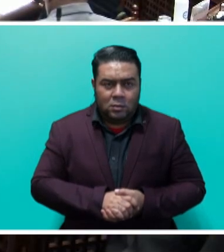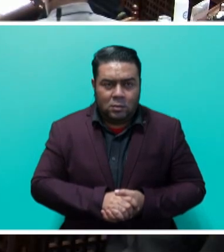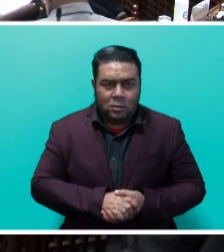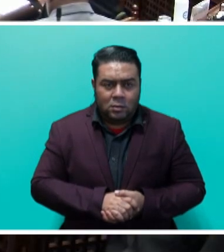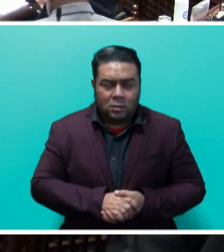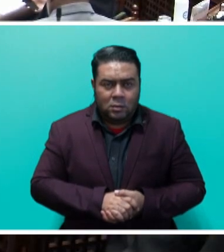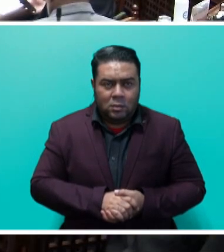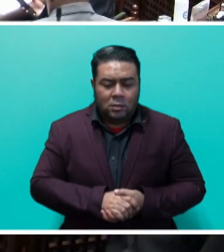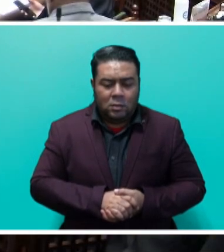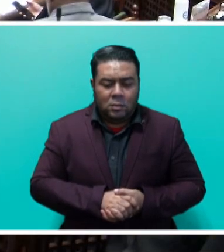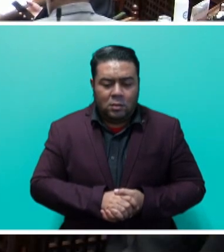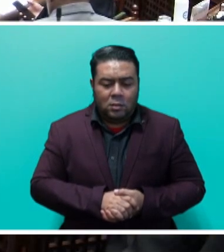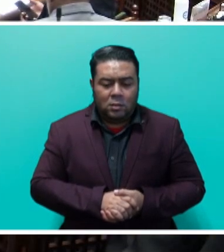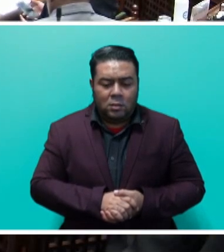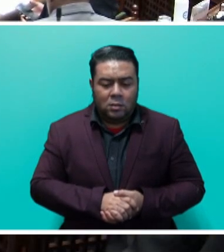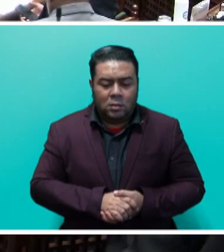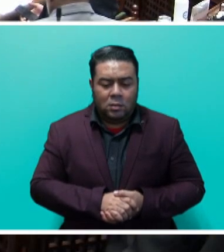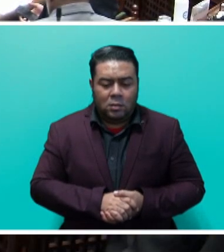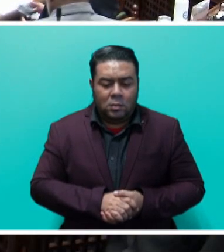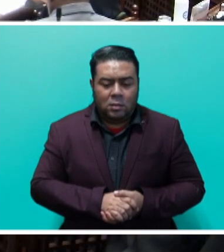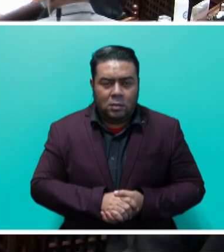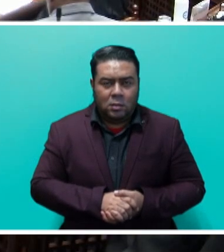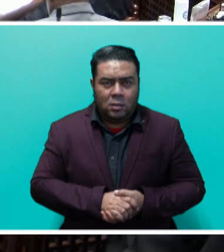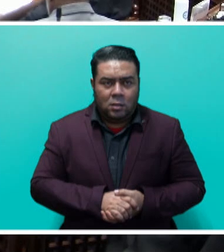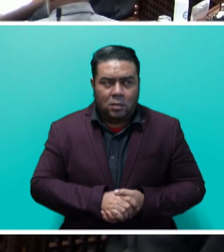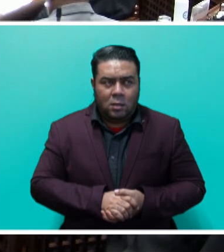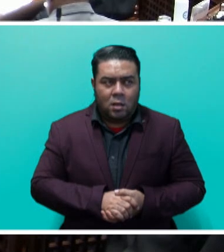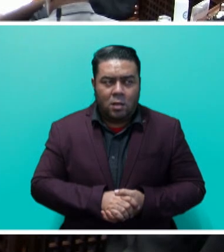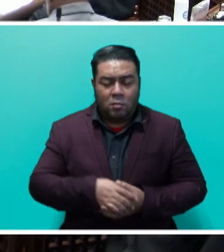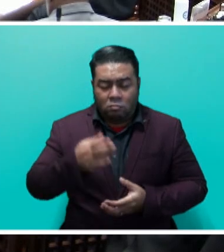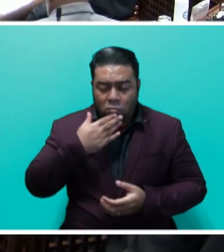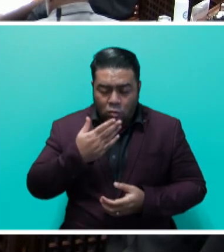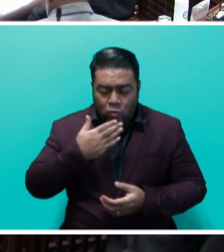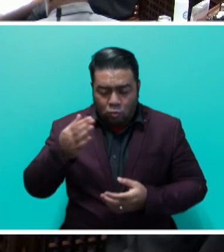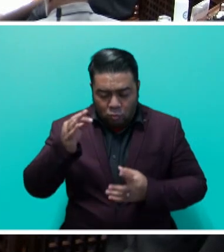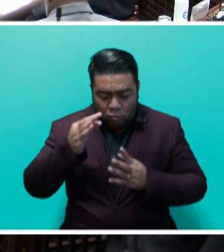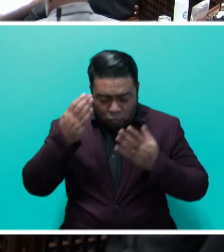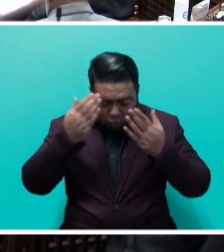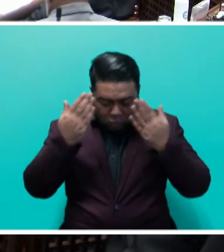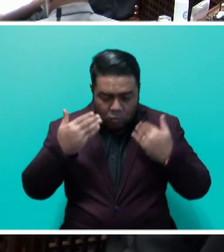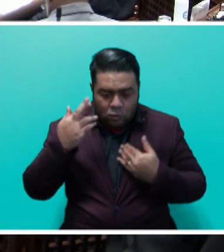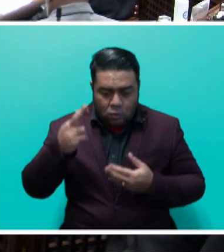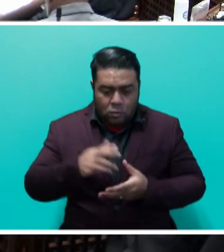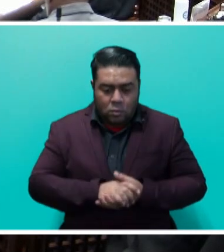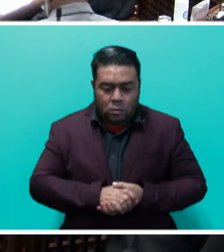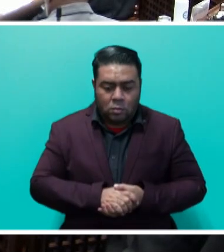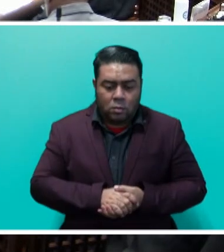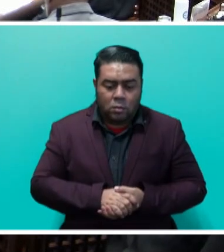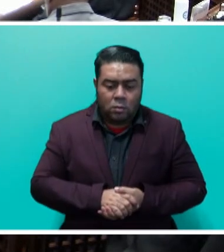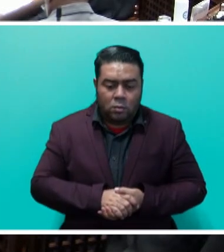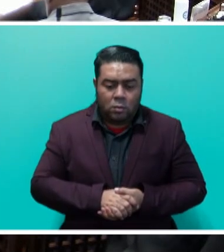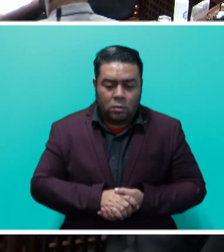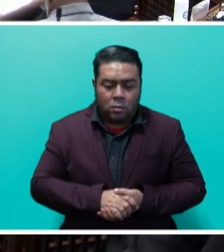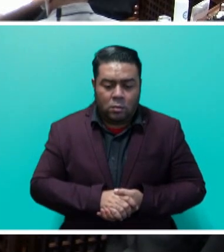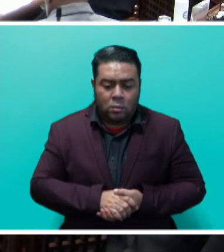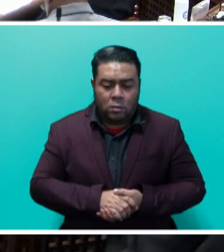Thank you, Honourable Deputy Prime Minister. Thank you, Honourable Chair. Yeah, it's interesting that you've mentioned that. In fact,